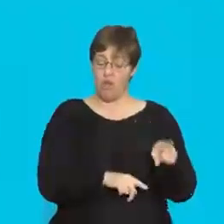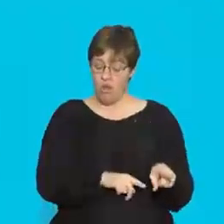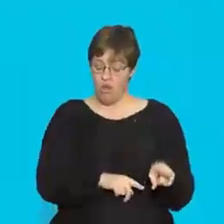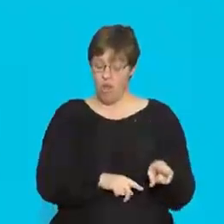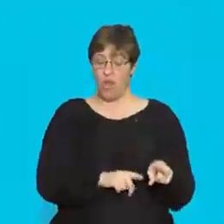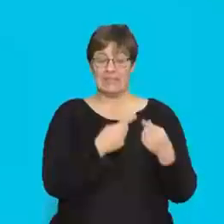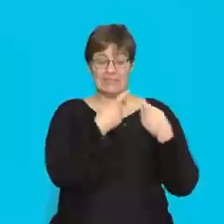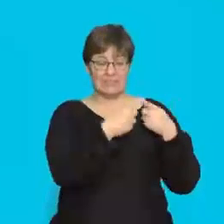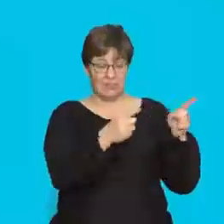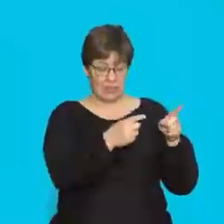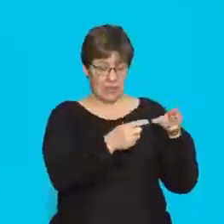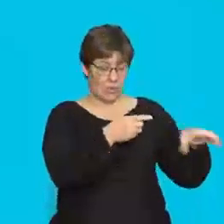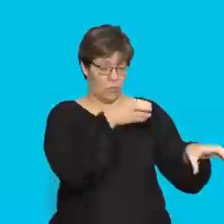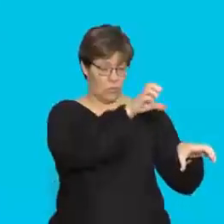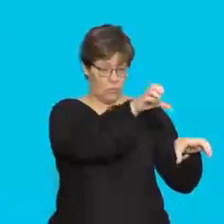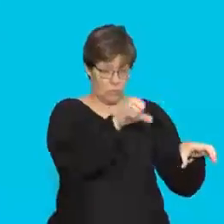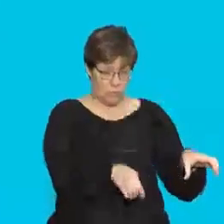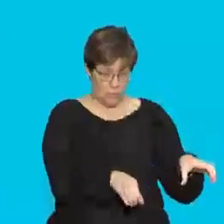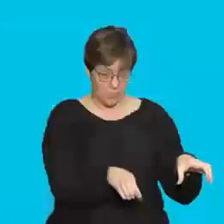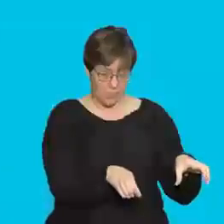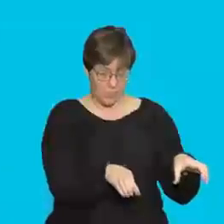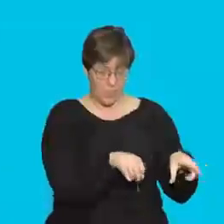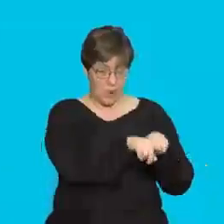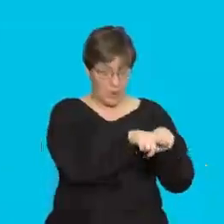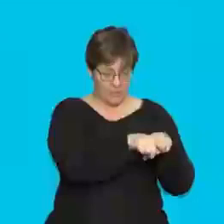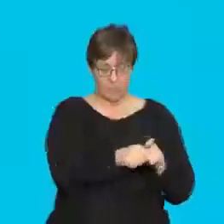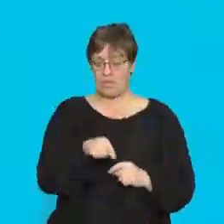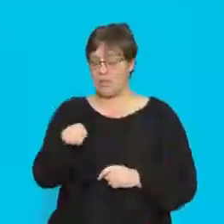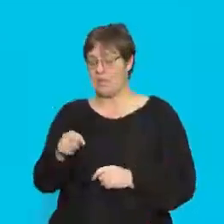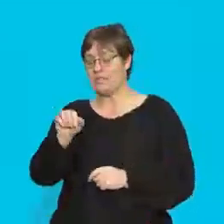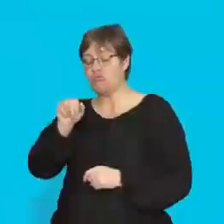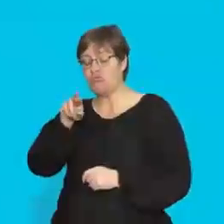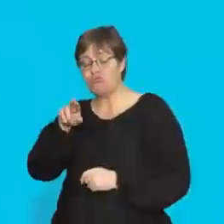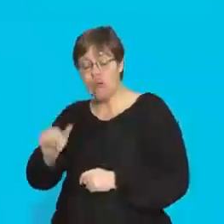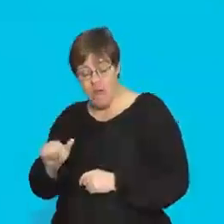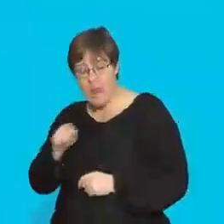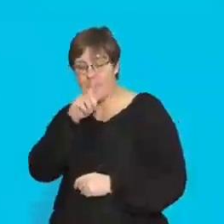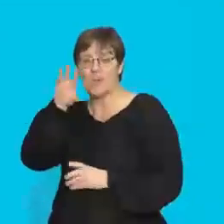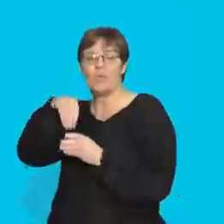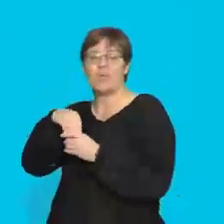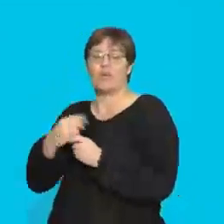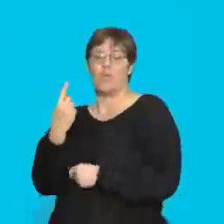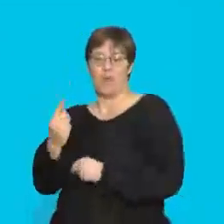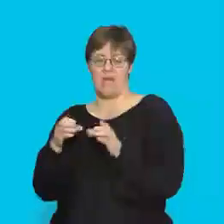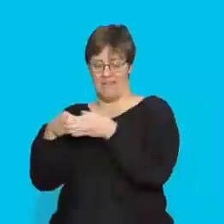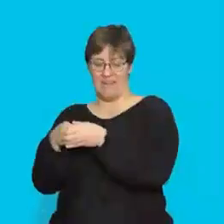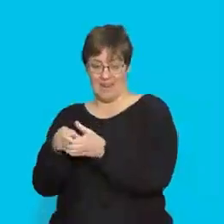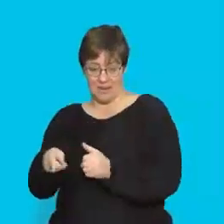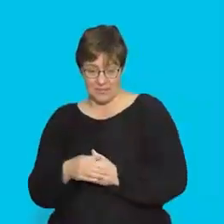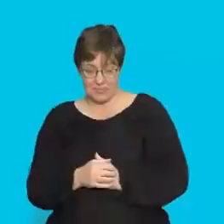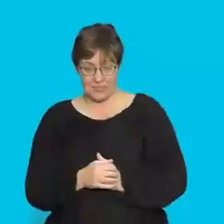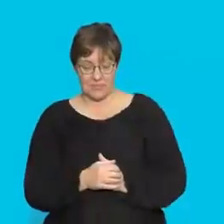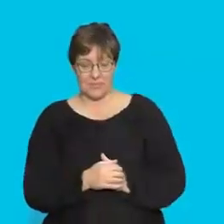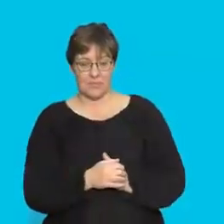about inter is between different populations and intra